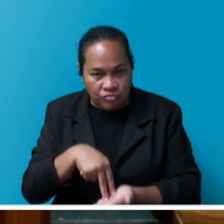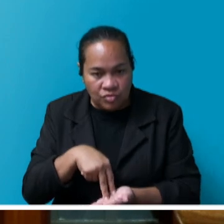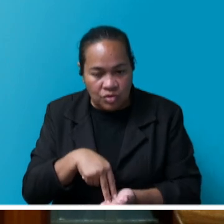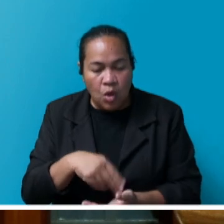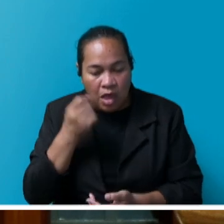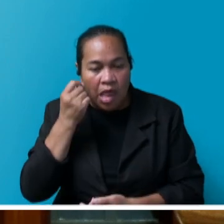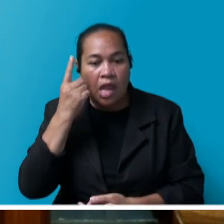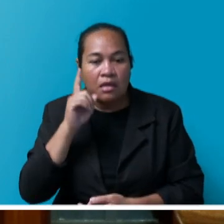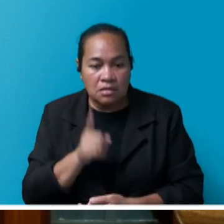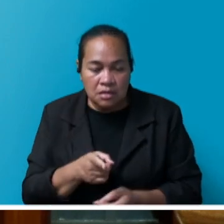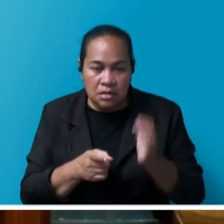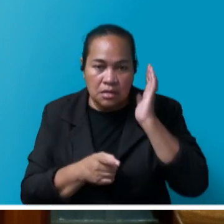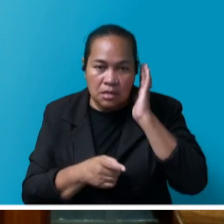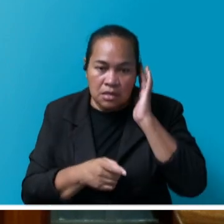existential